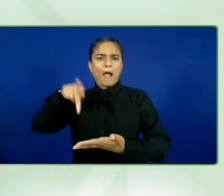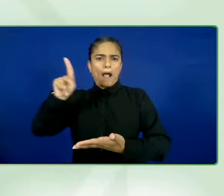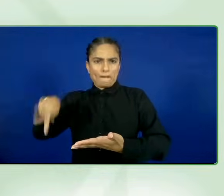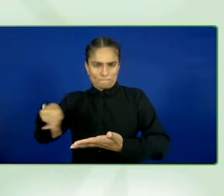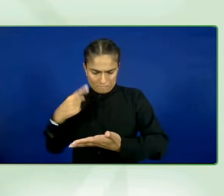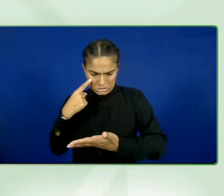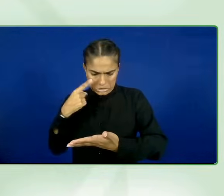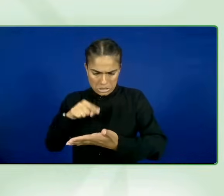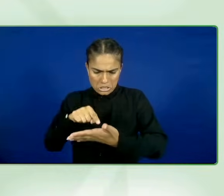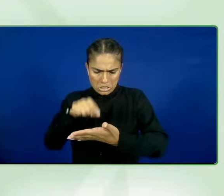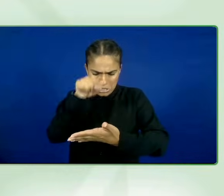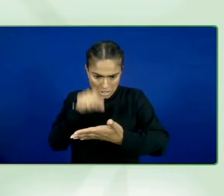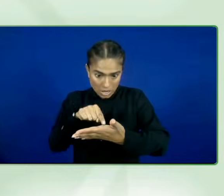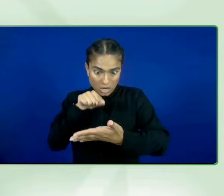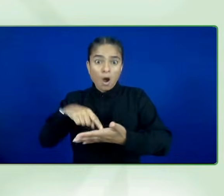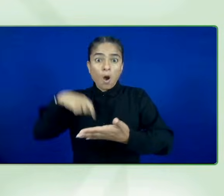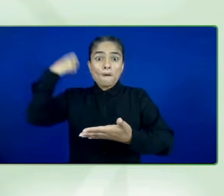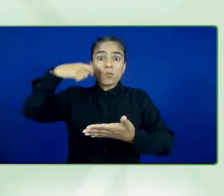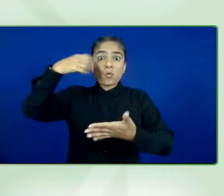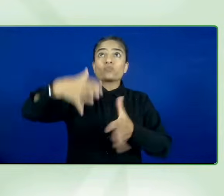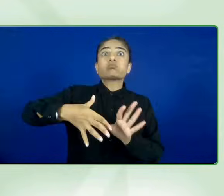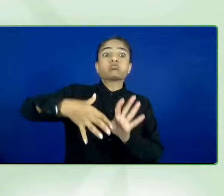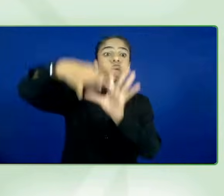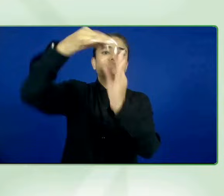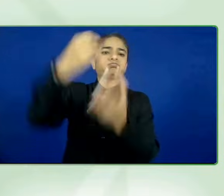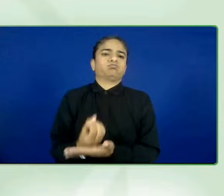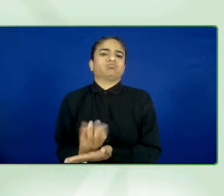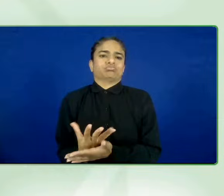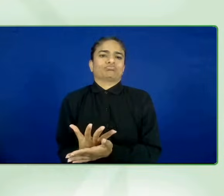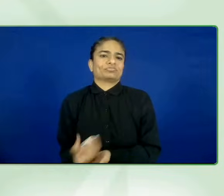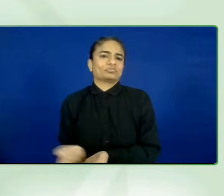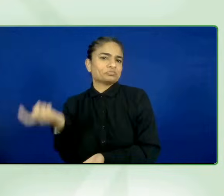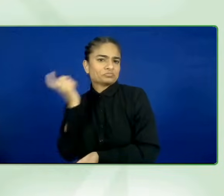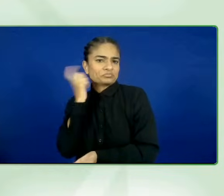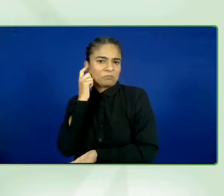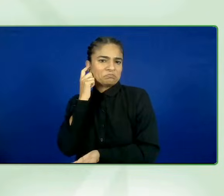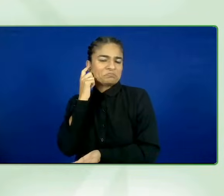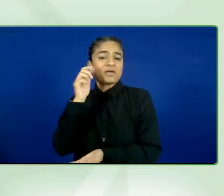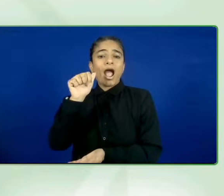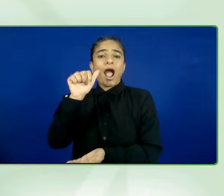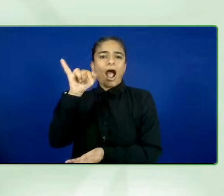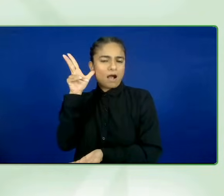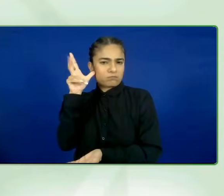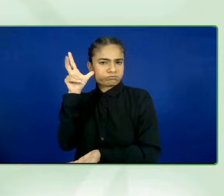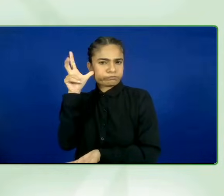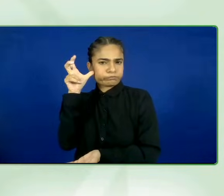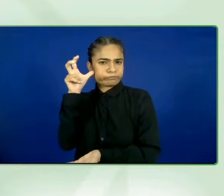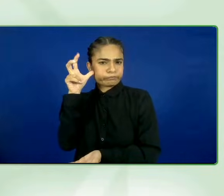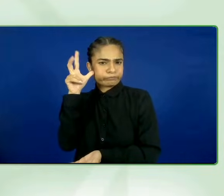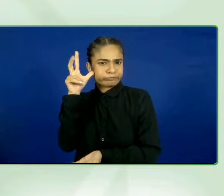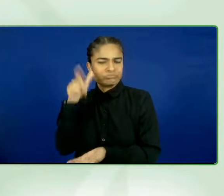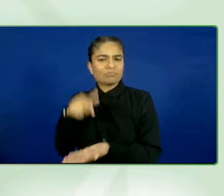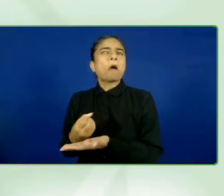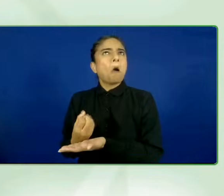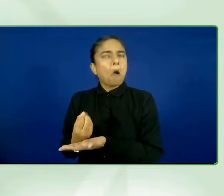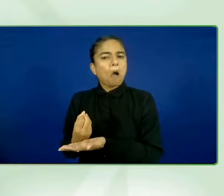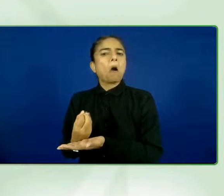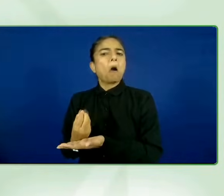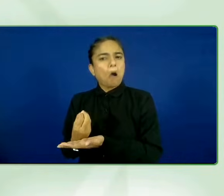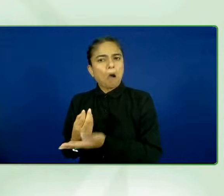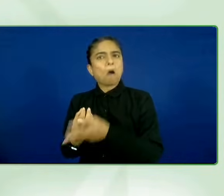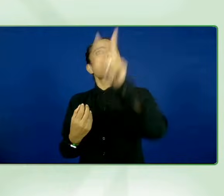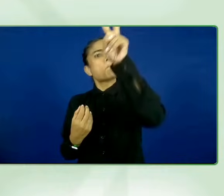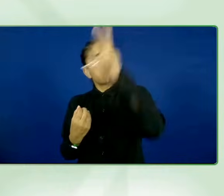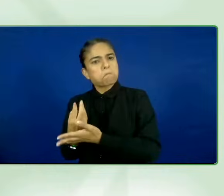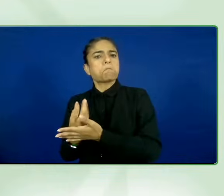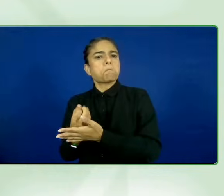track. The AI is used in creation of audio description. Back then, when we started 2018, it used to